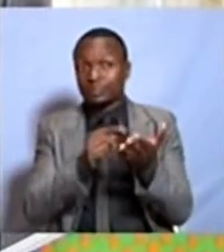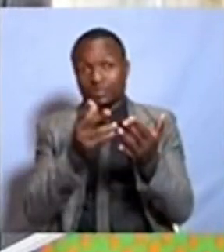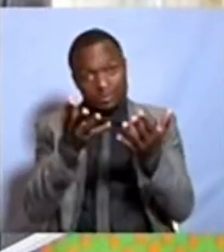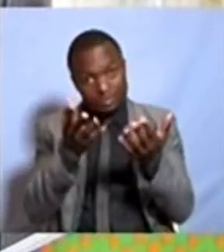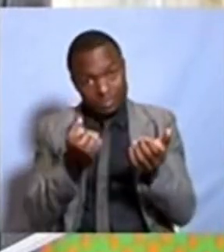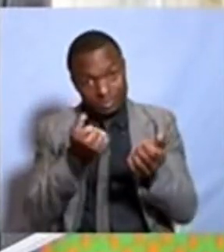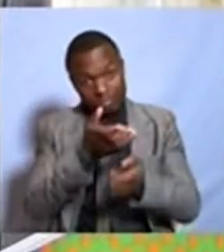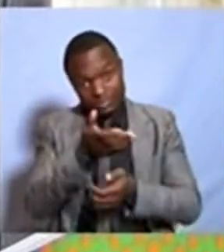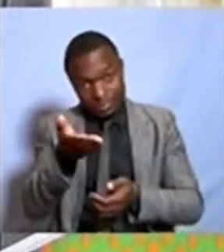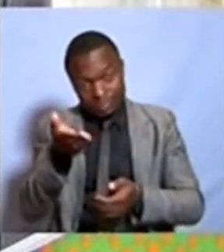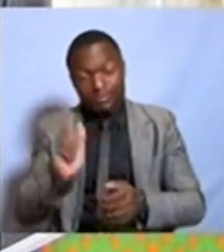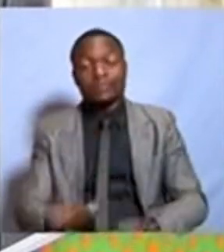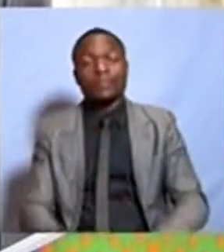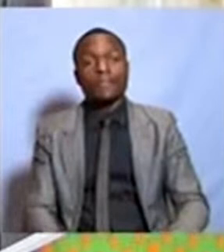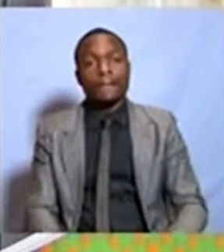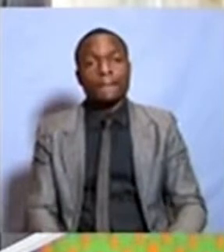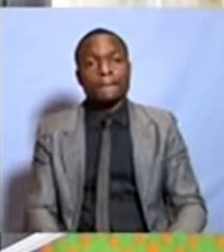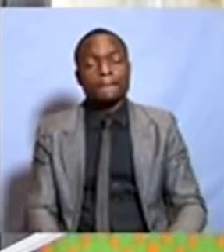to